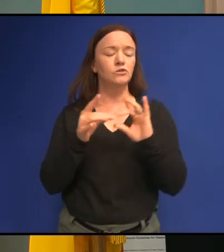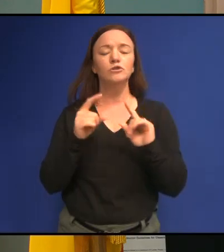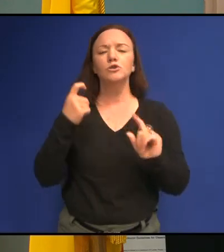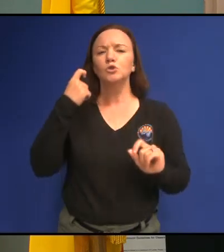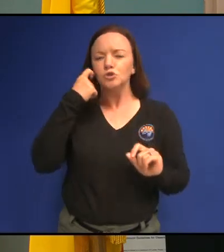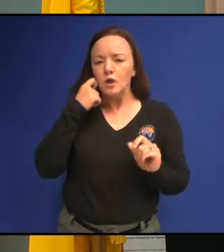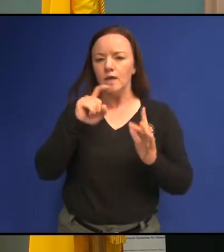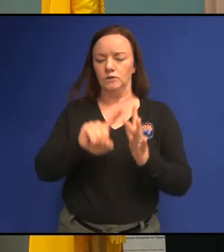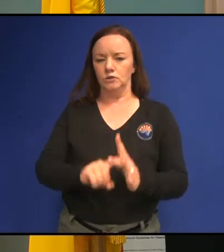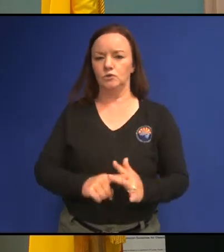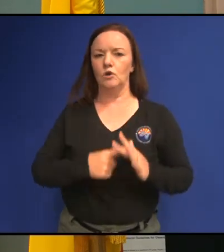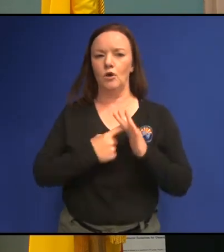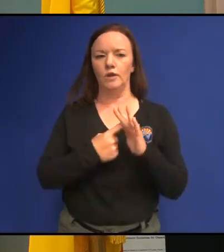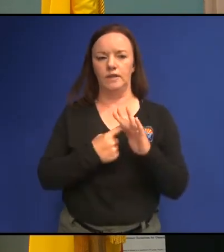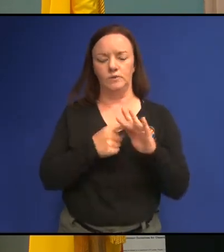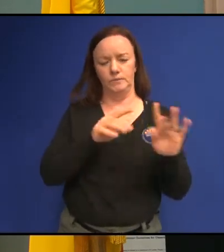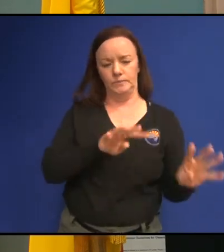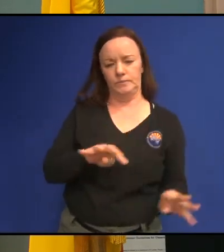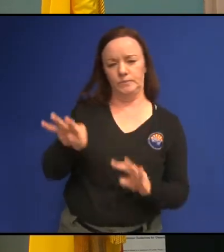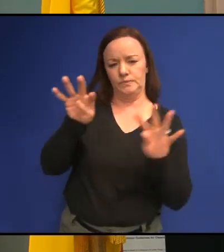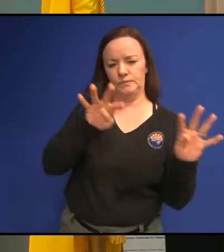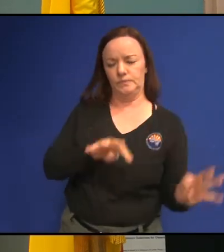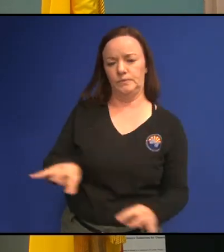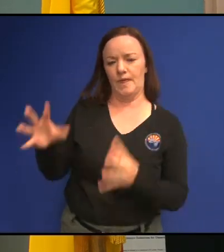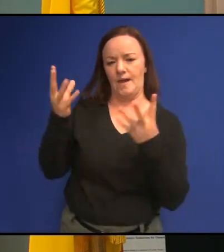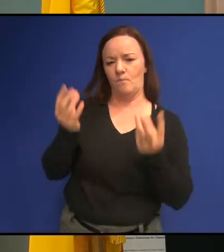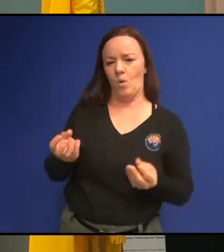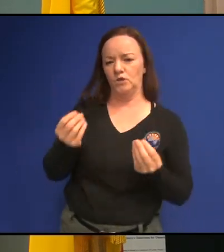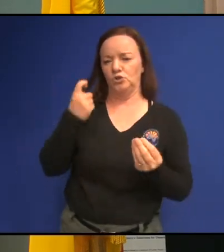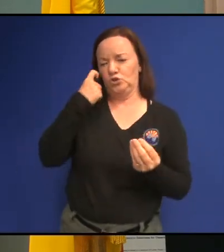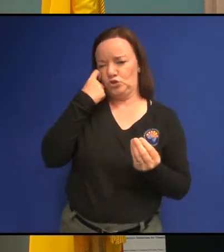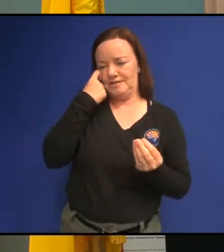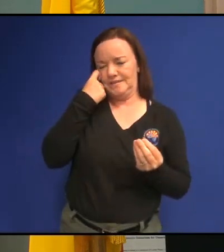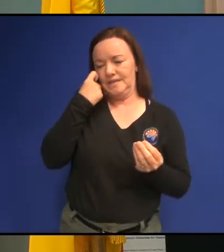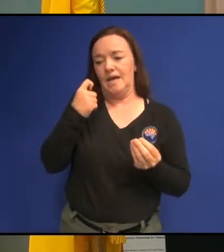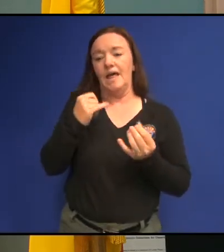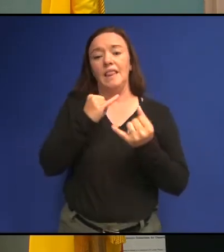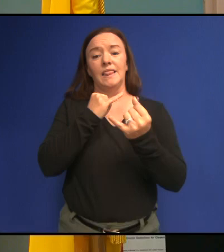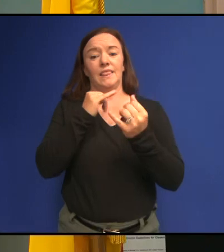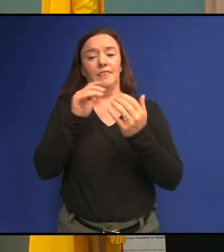to introduce itself here. As we head later into next week,